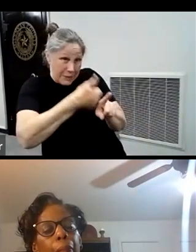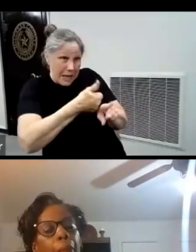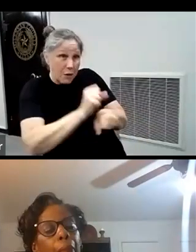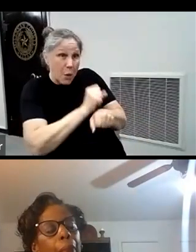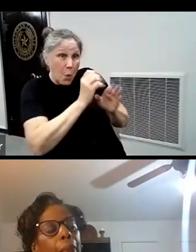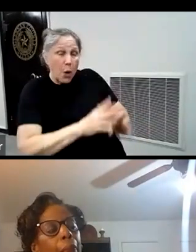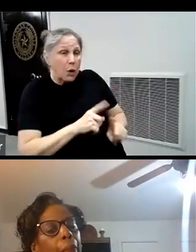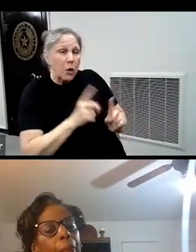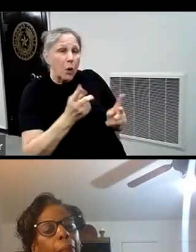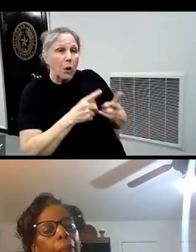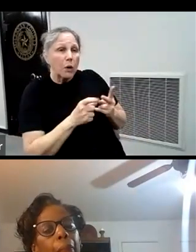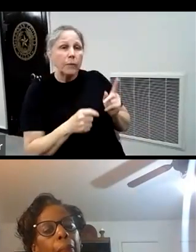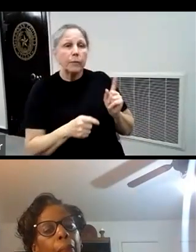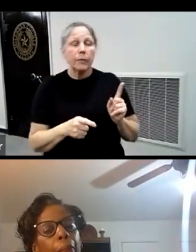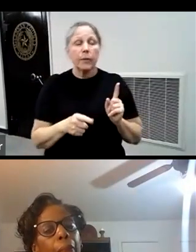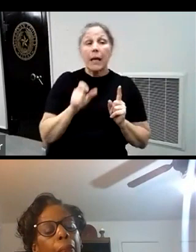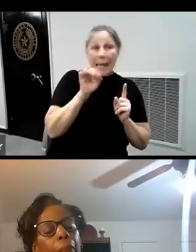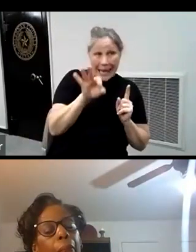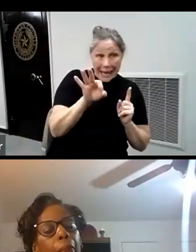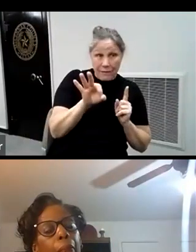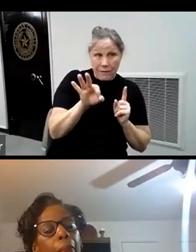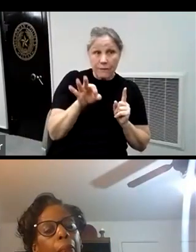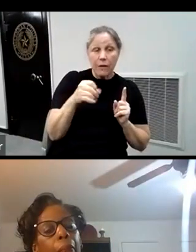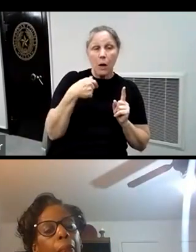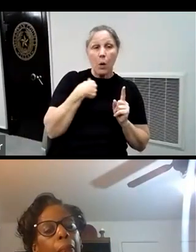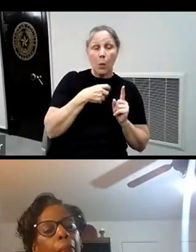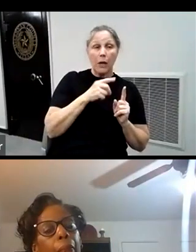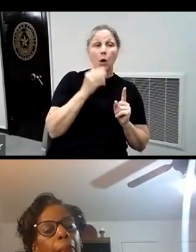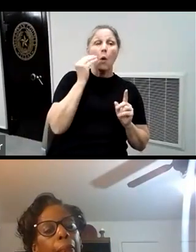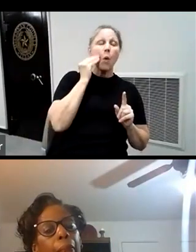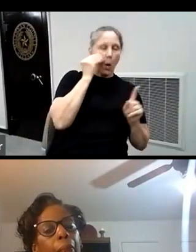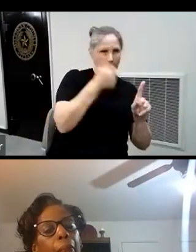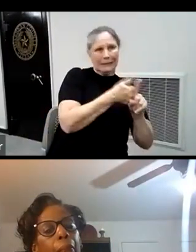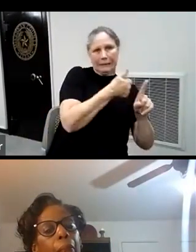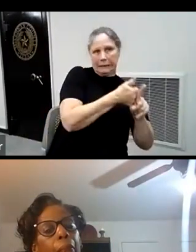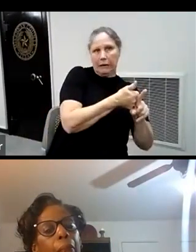or if we did the daily ones at home, of course, the